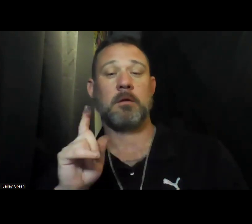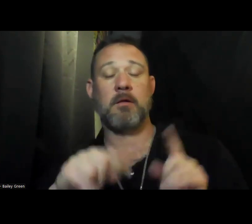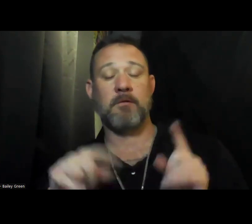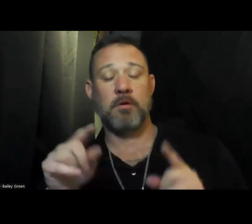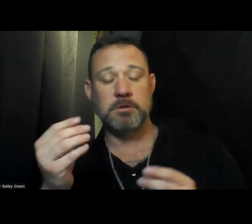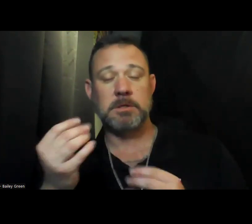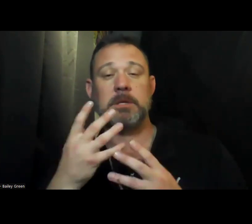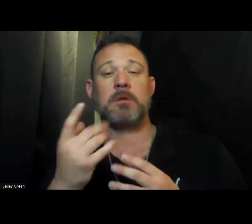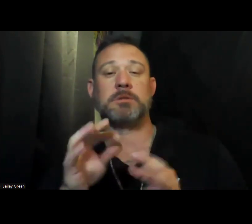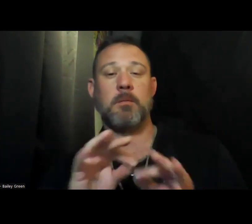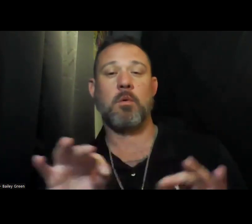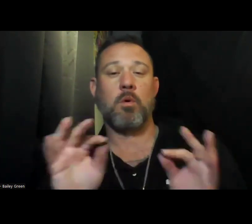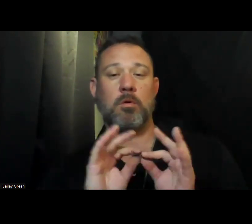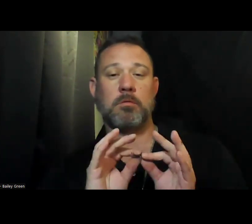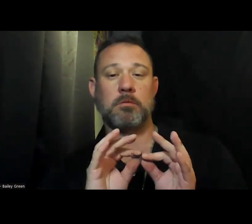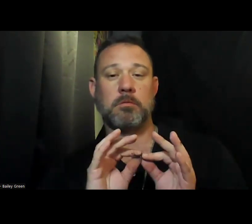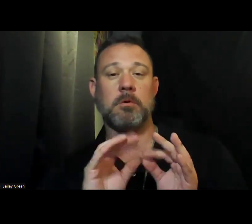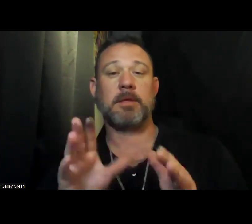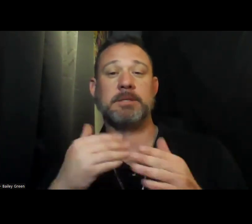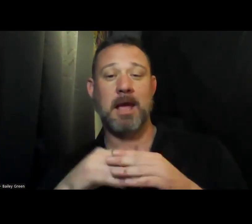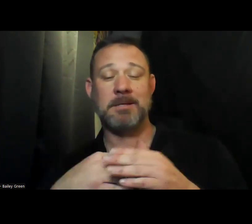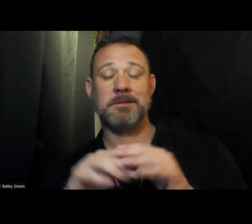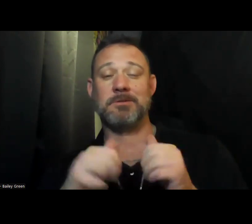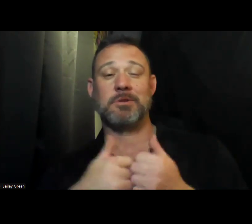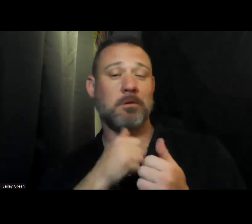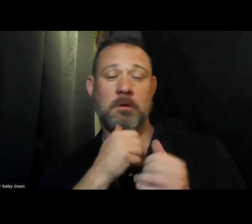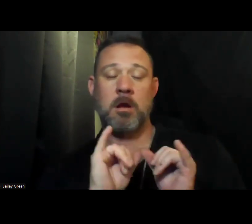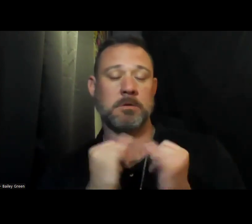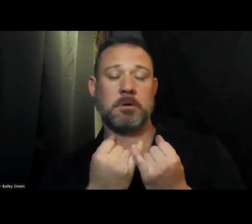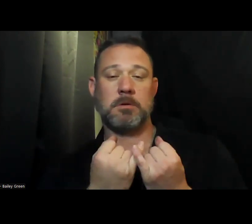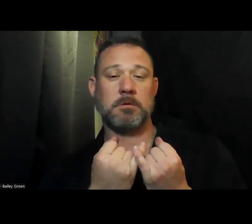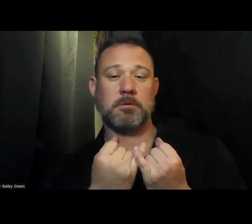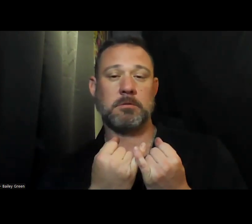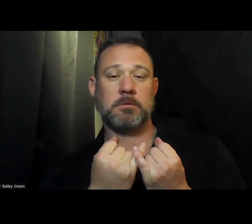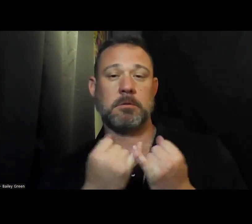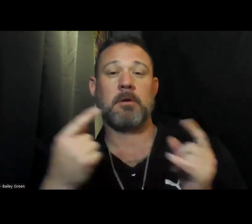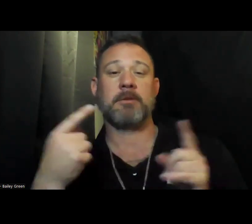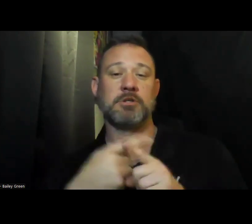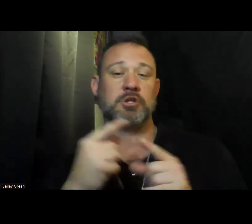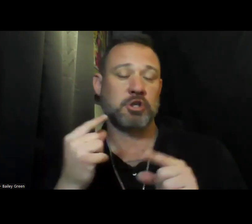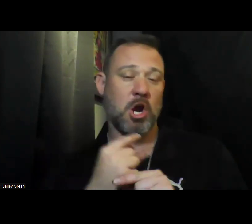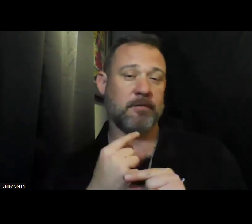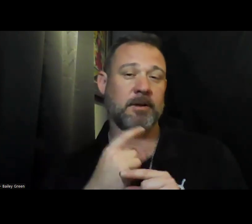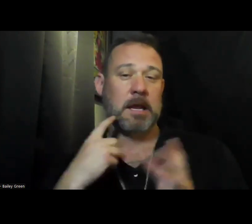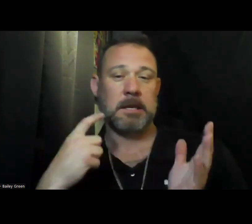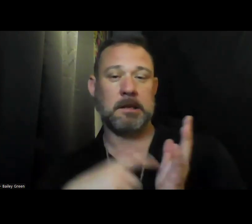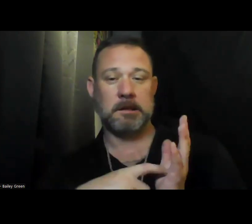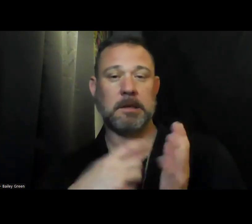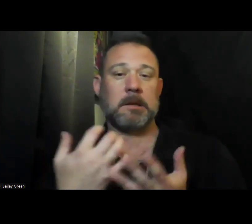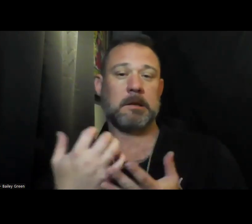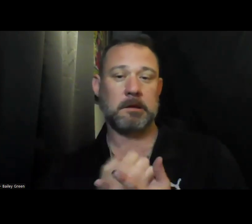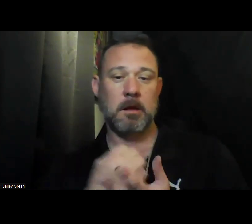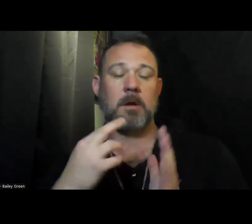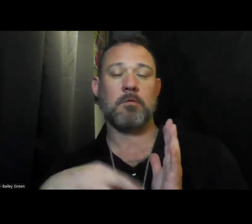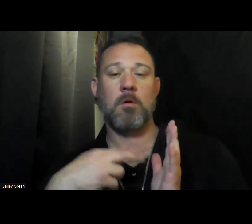us something important. These access challenges are not isolated. They cut across geography, identity, income, and